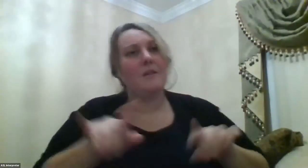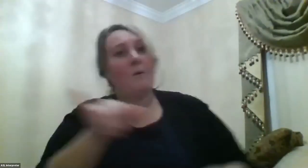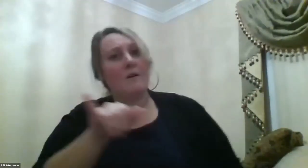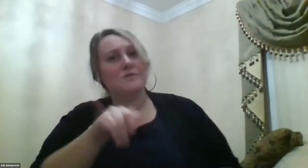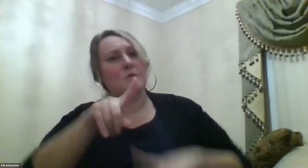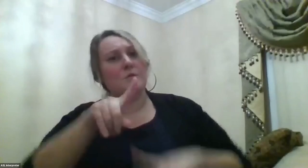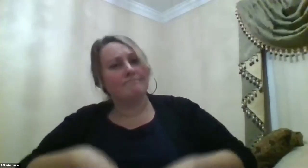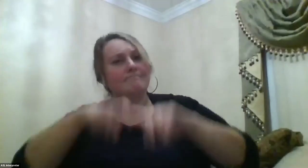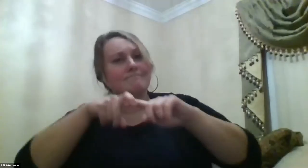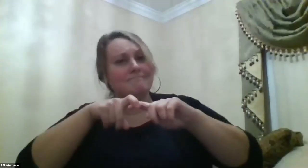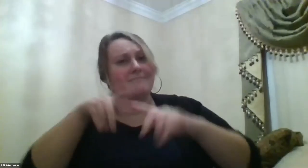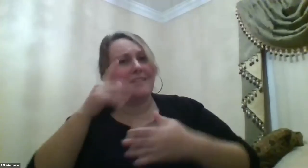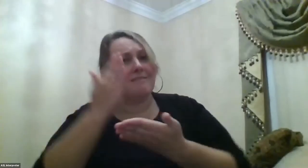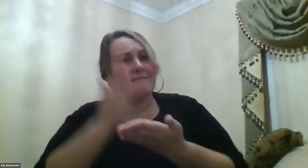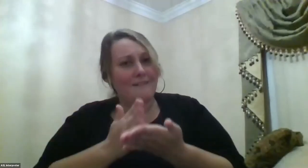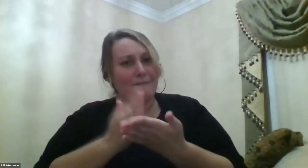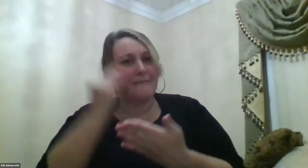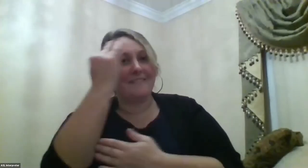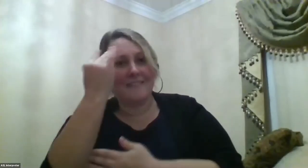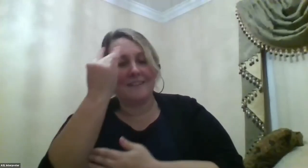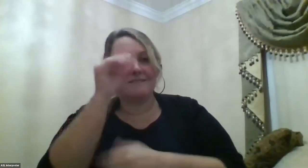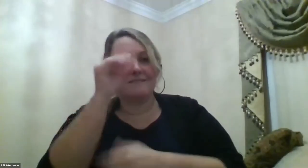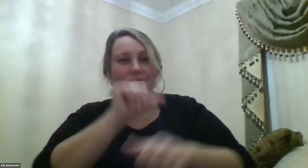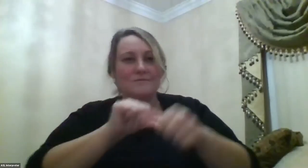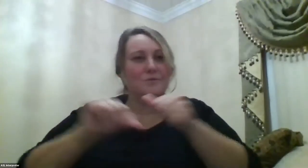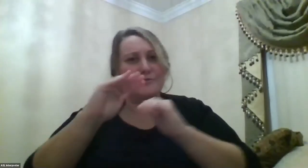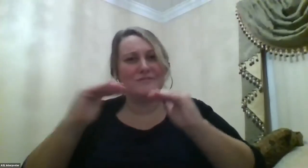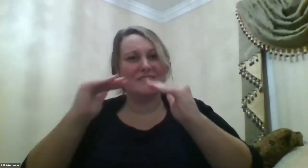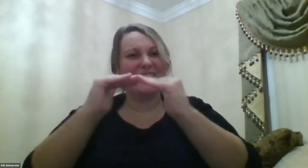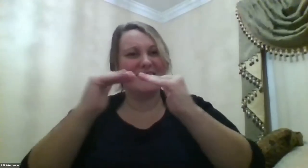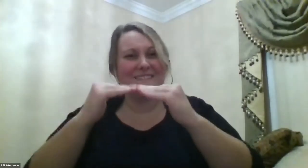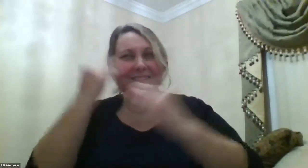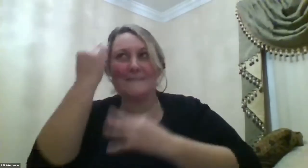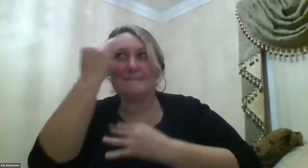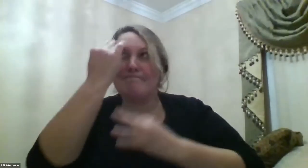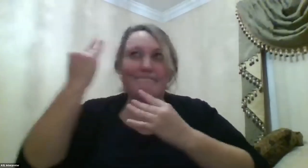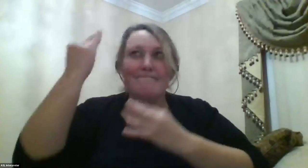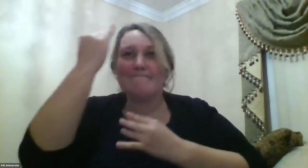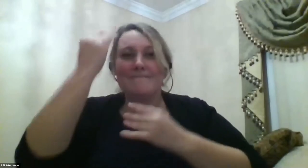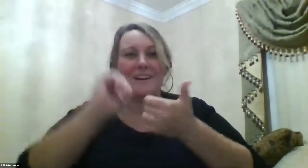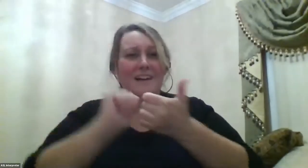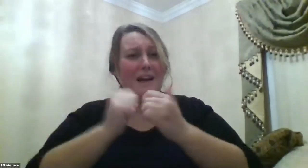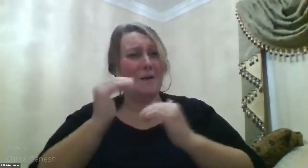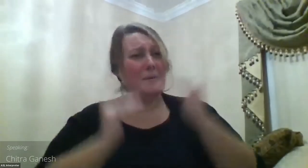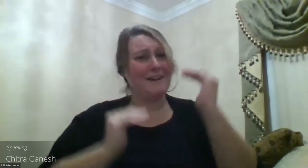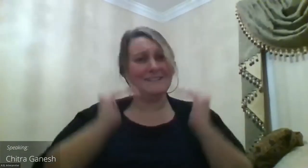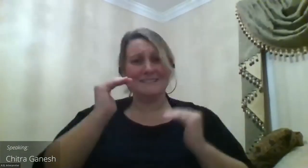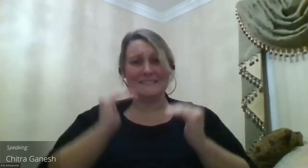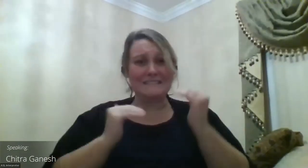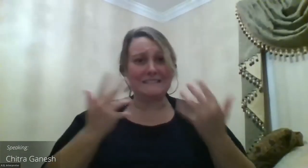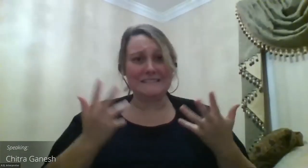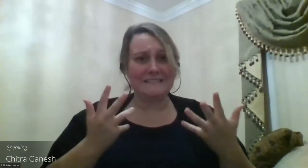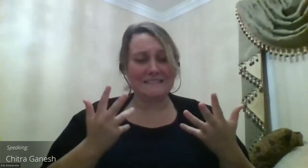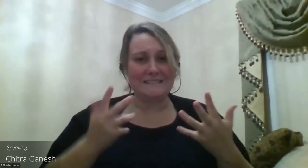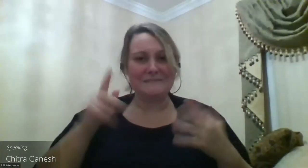Um, yeah, so I think that that's a great question and it's really hard. And I was thinking about that a lot during the